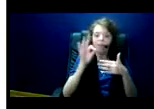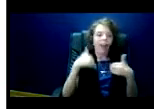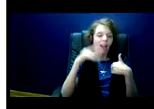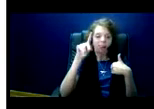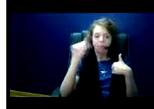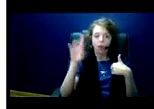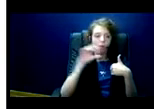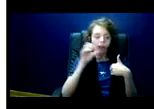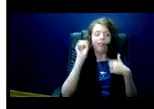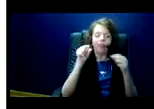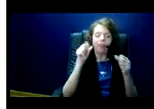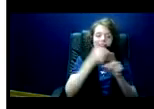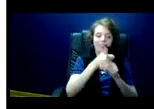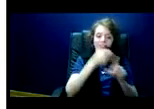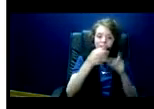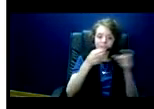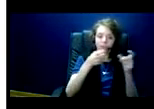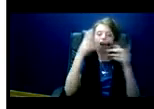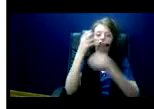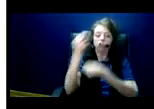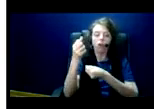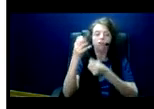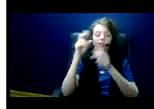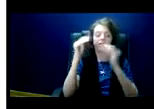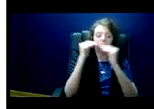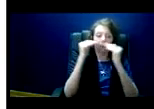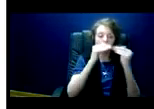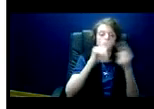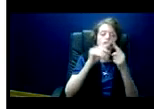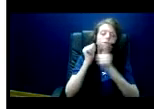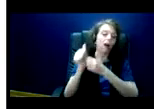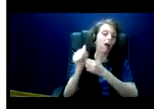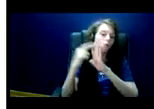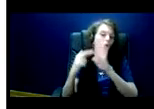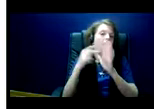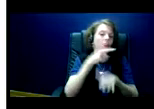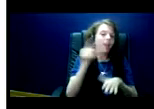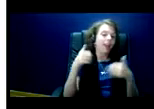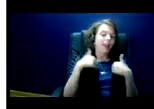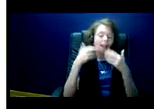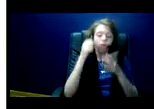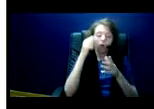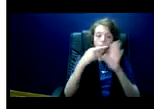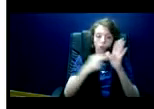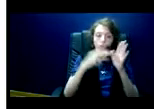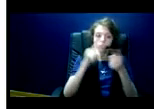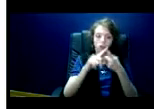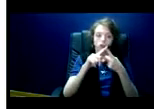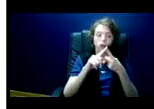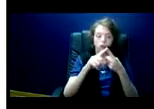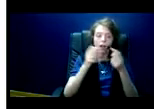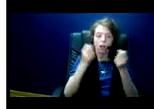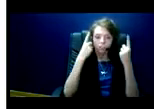This way they can self-regulate, they can trust their peers to follow the rules, and they have a set of rules to help distinguish unacceptable